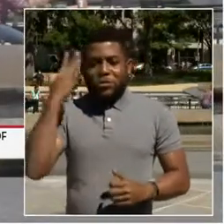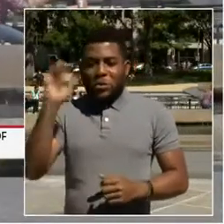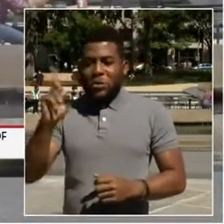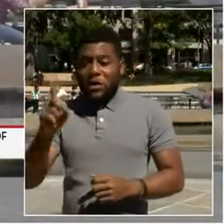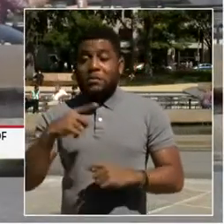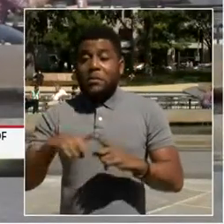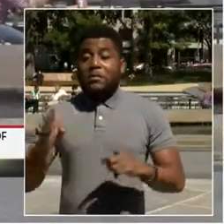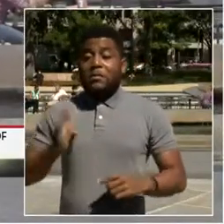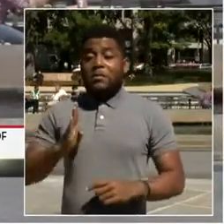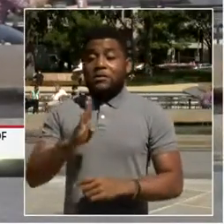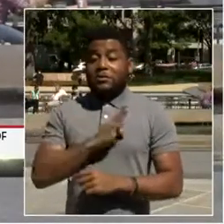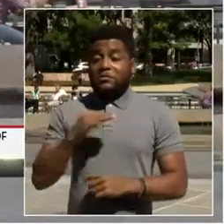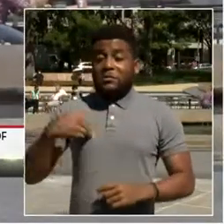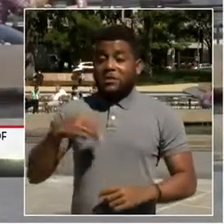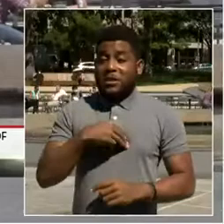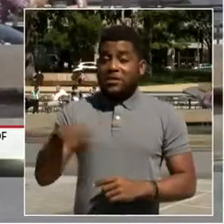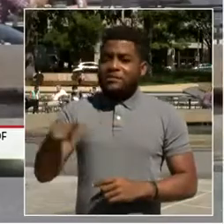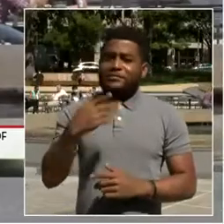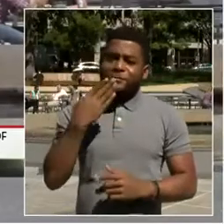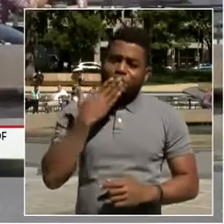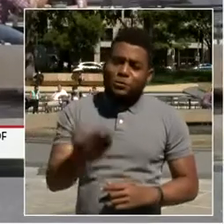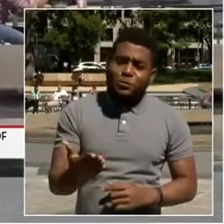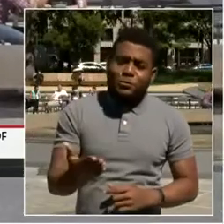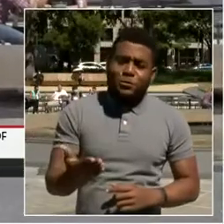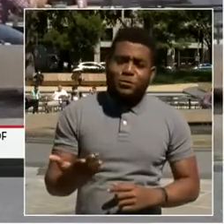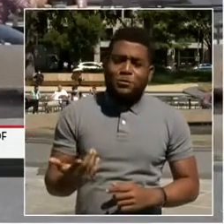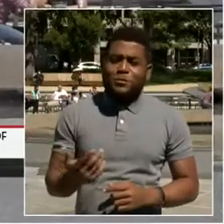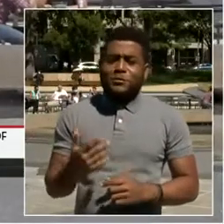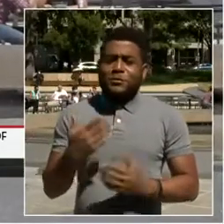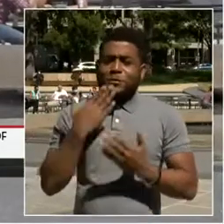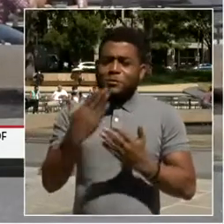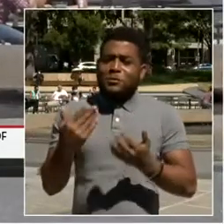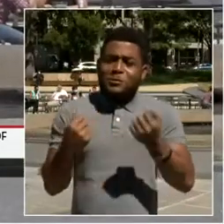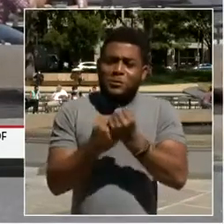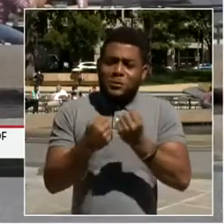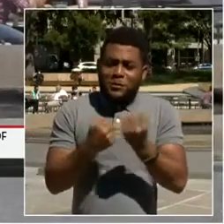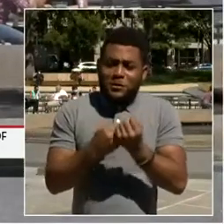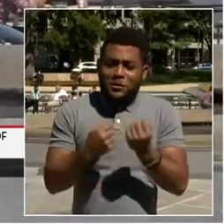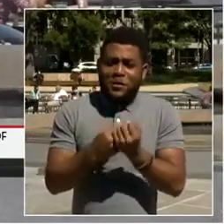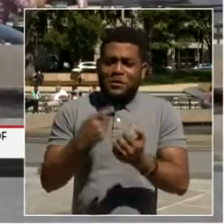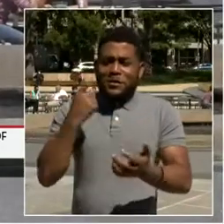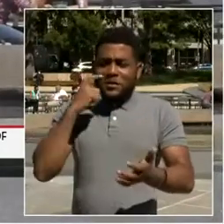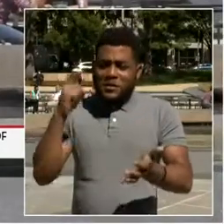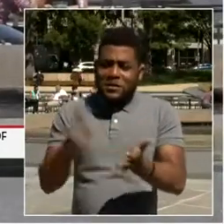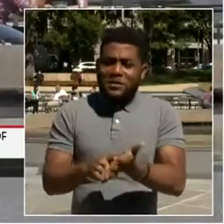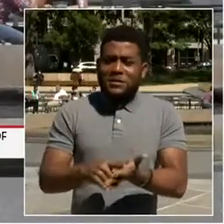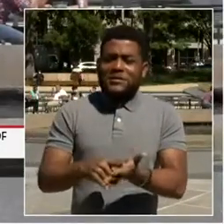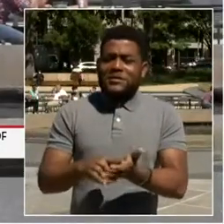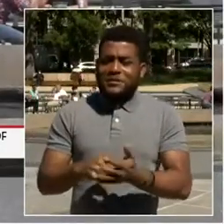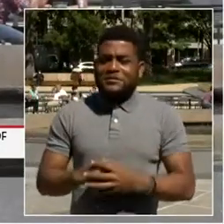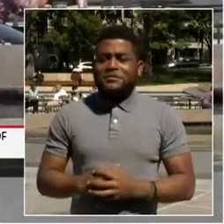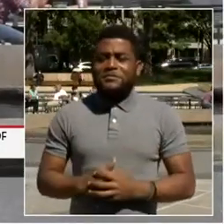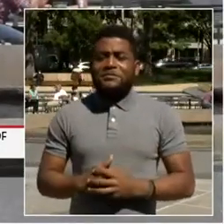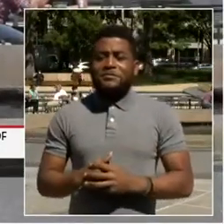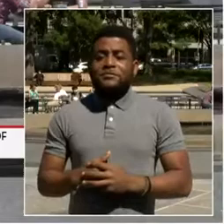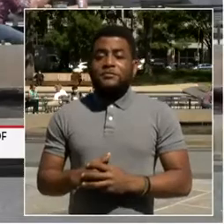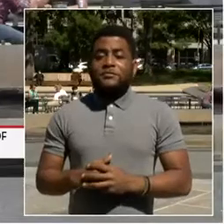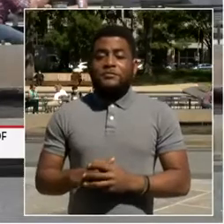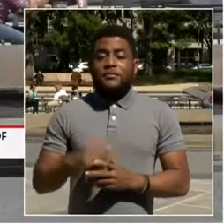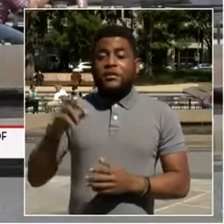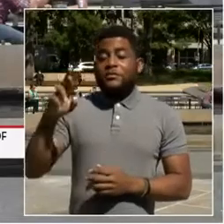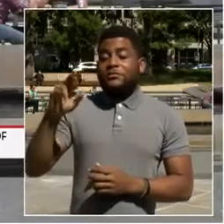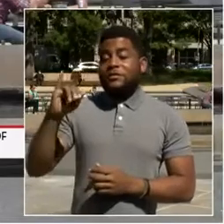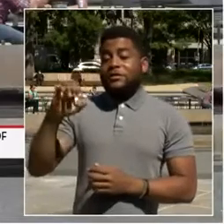you so much for the support. I want to acknowledge Rich Bradley, who really was, I won't